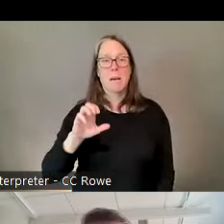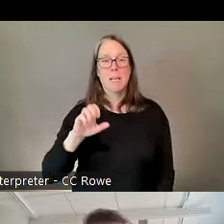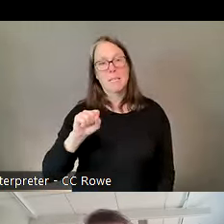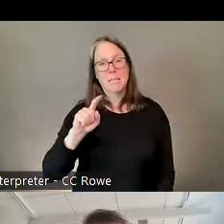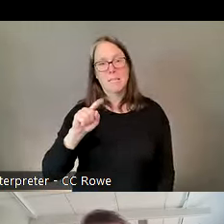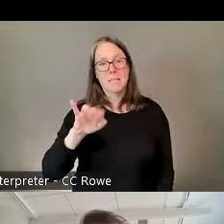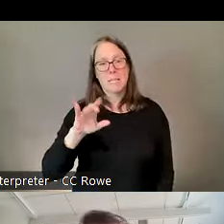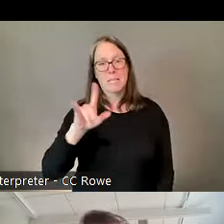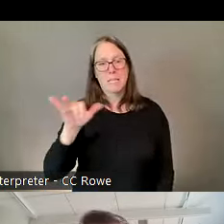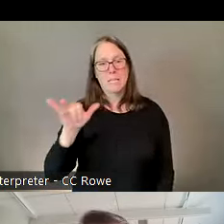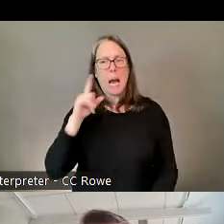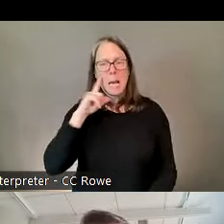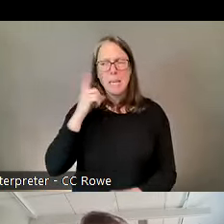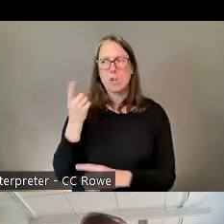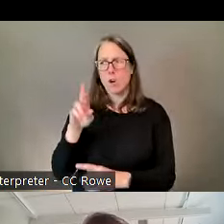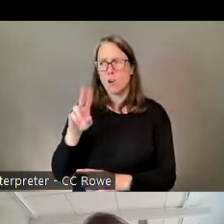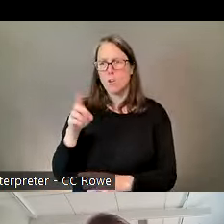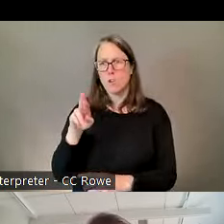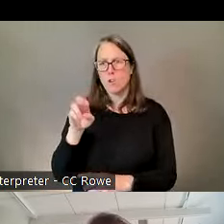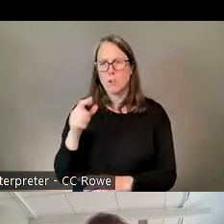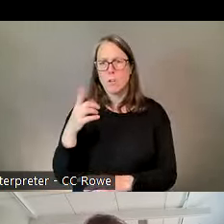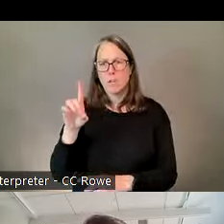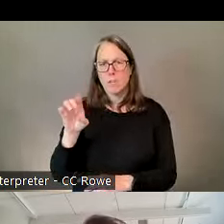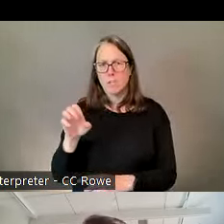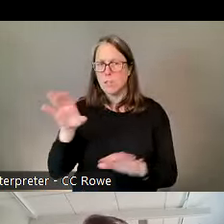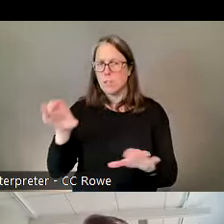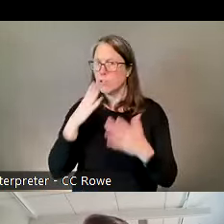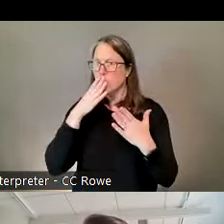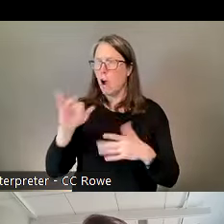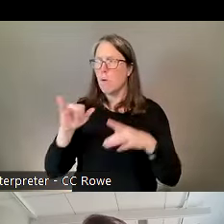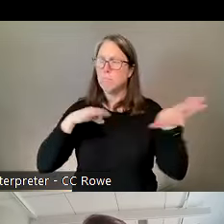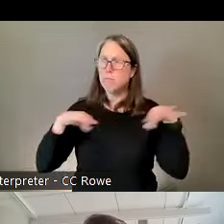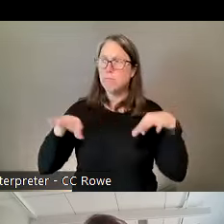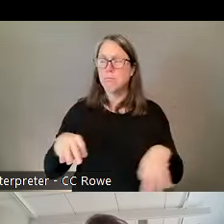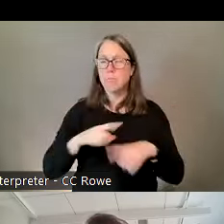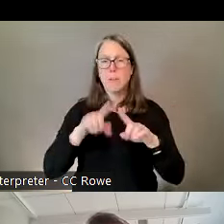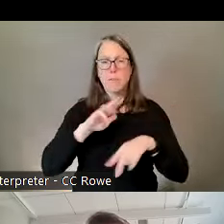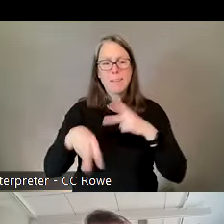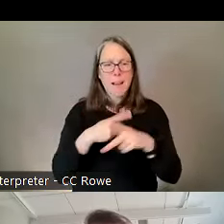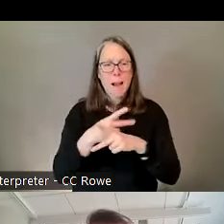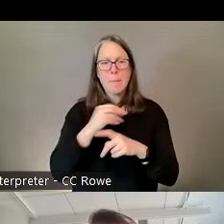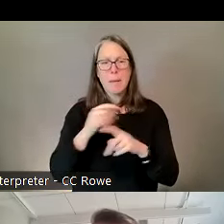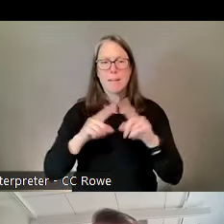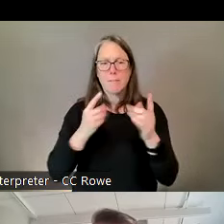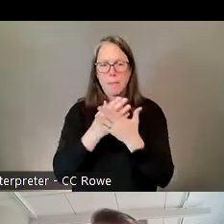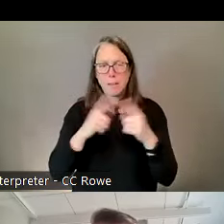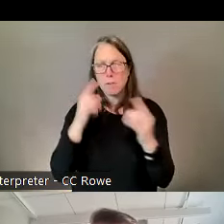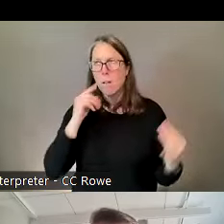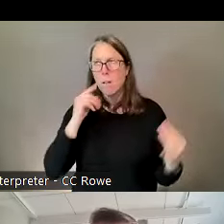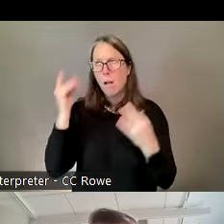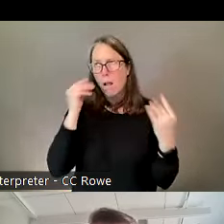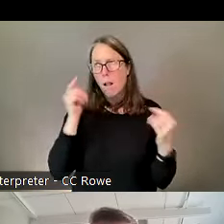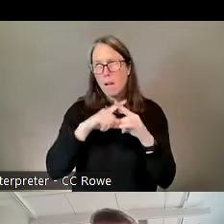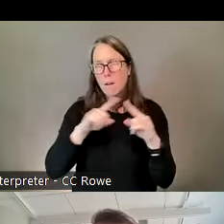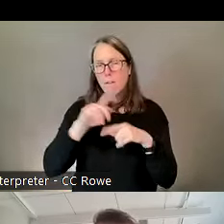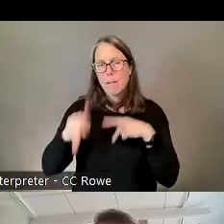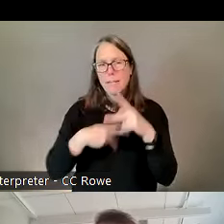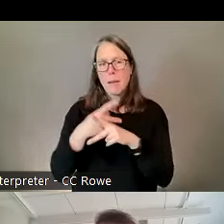wonderful job of sort of going through the different types and the different considerations when we think about different types of